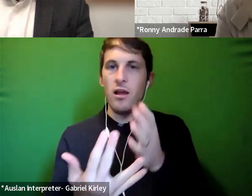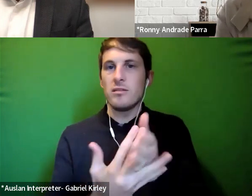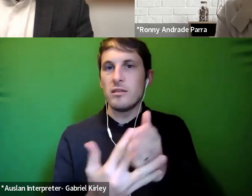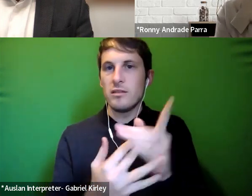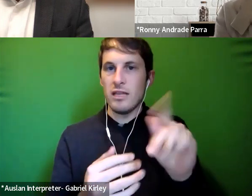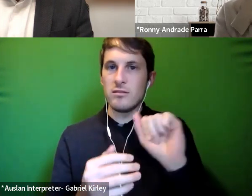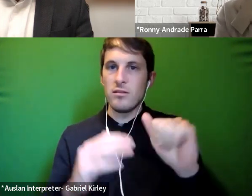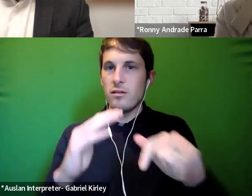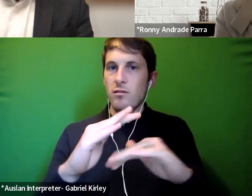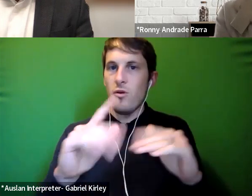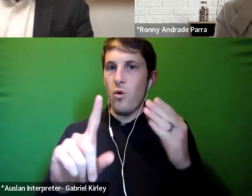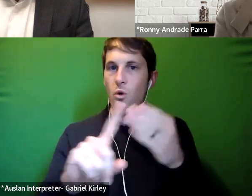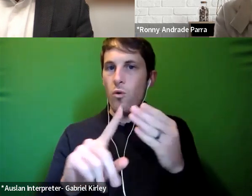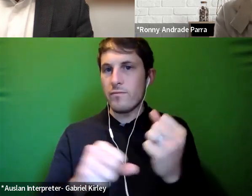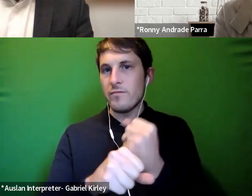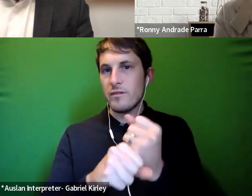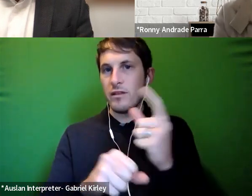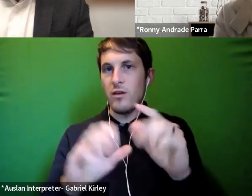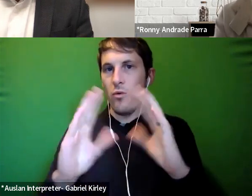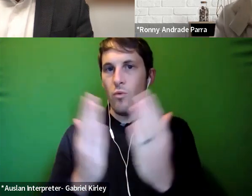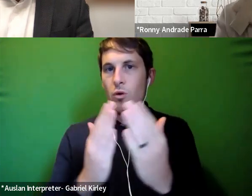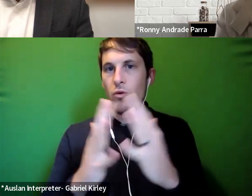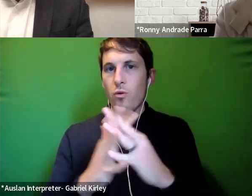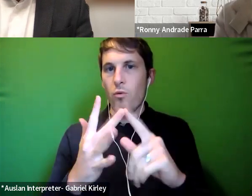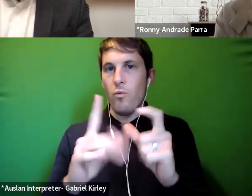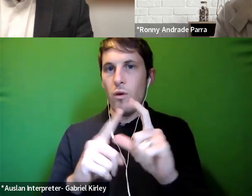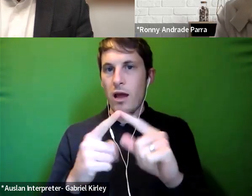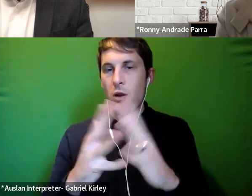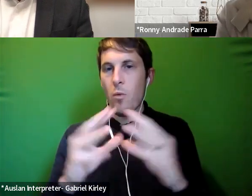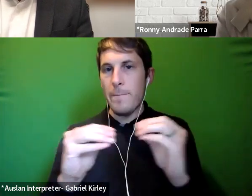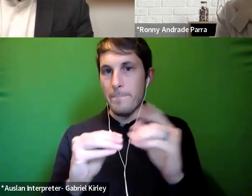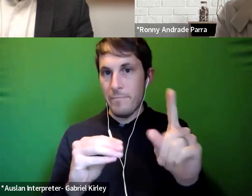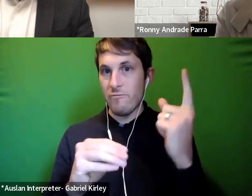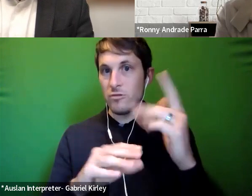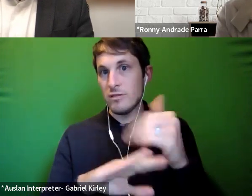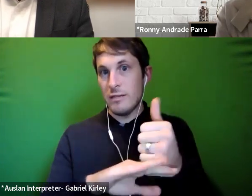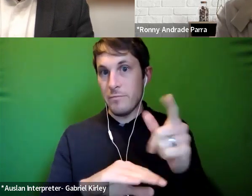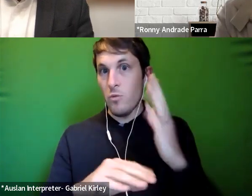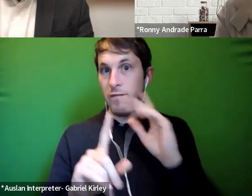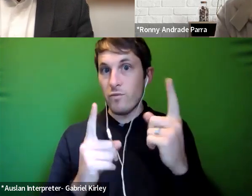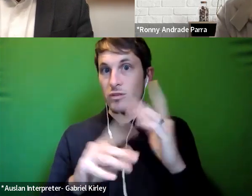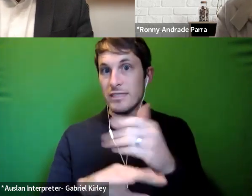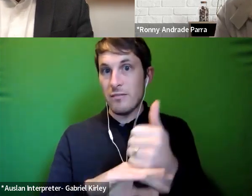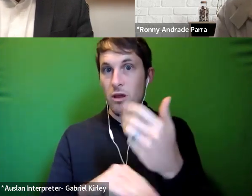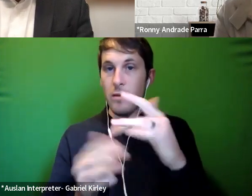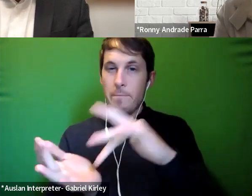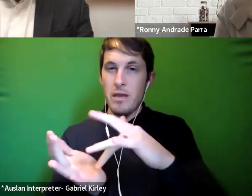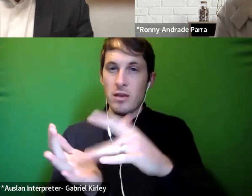spirit of the foundation of the World Wide Web. And at first, when it was first launched around the